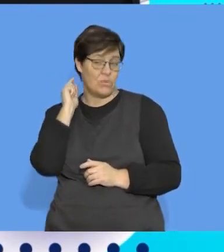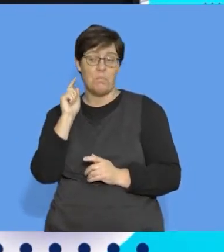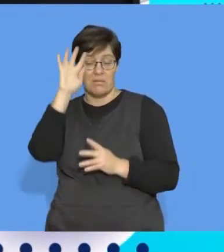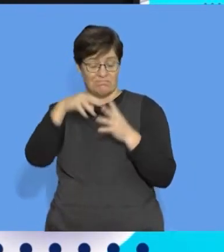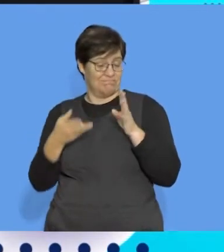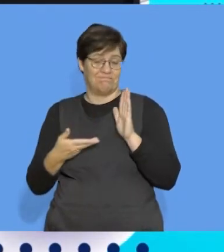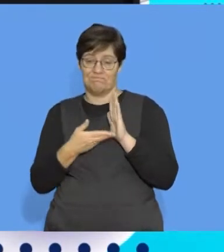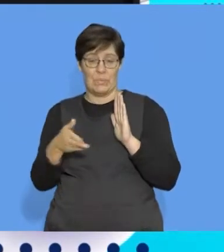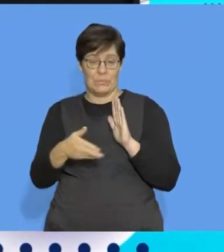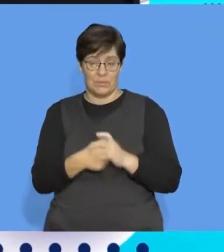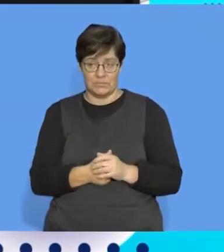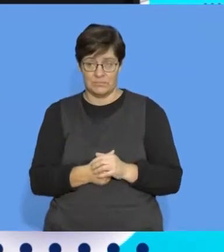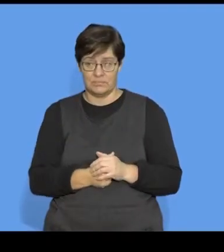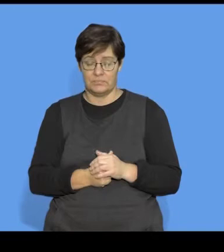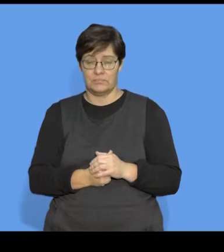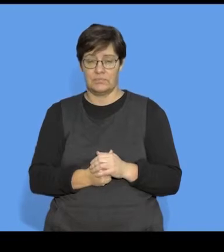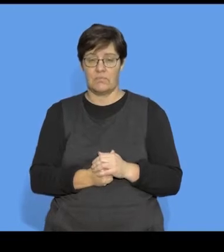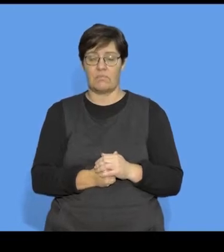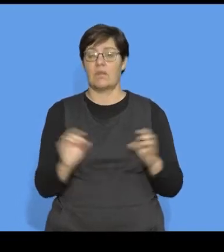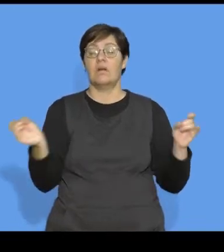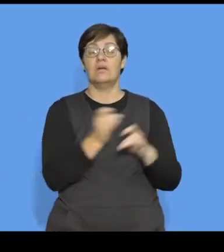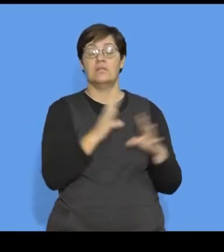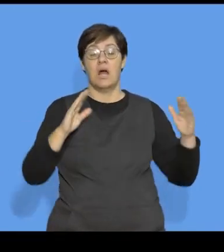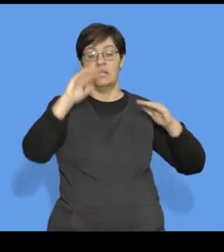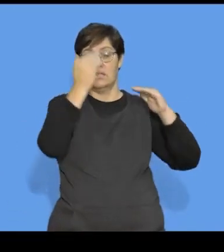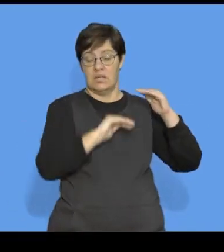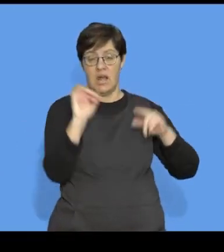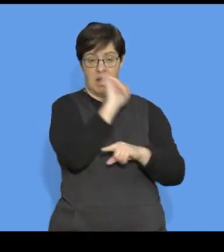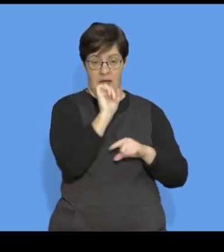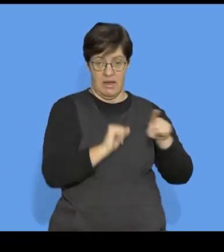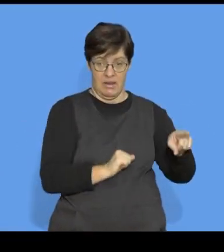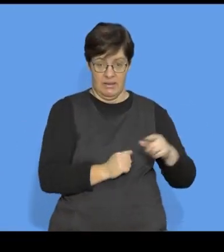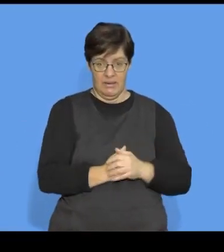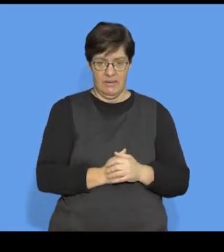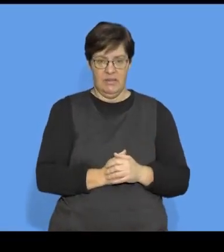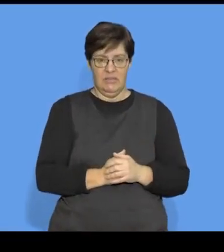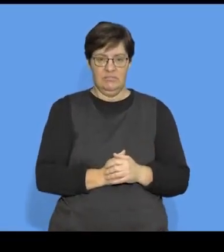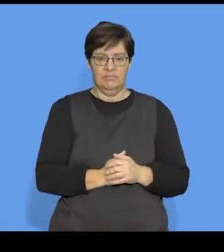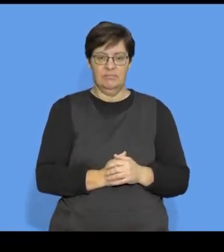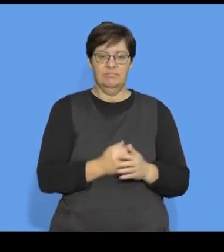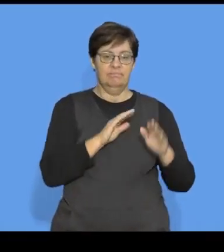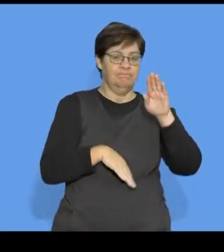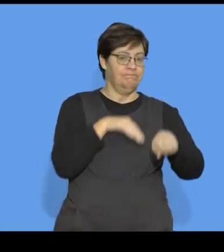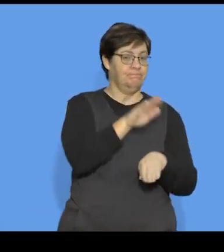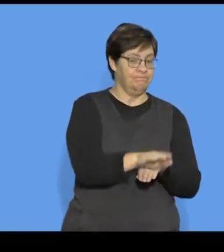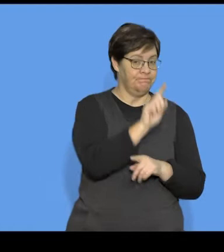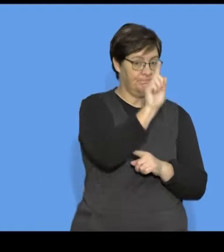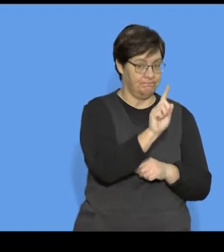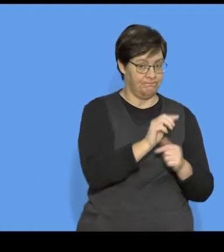mind, very important. So let's start with the depreciation on the vehicle that we traded in. Step number